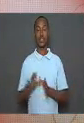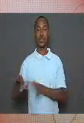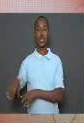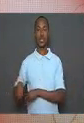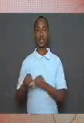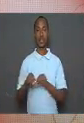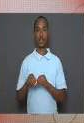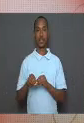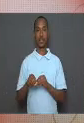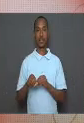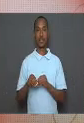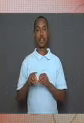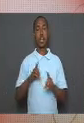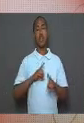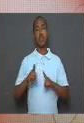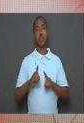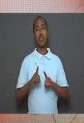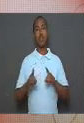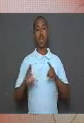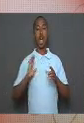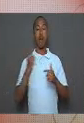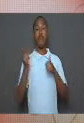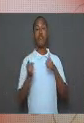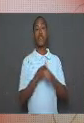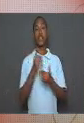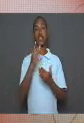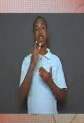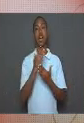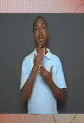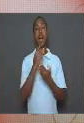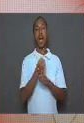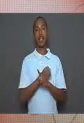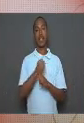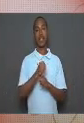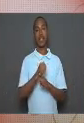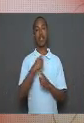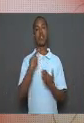Students, let us do our first activity of this lesson.